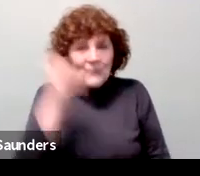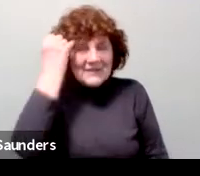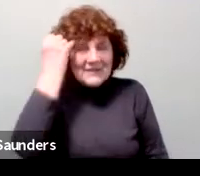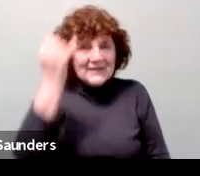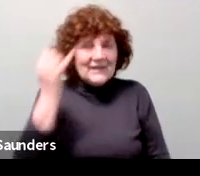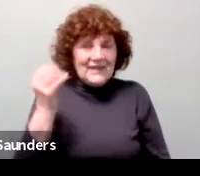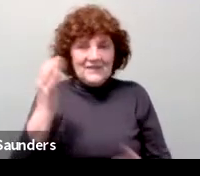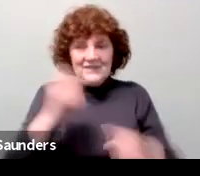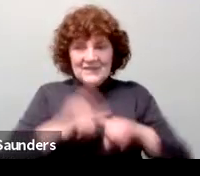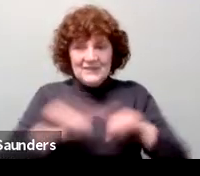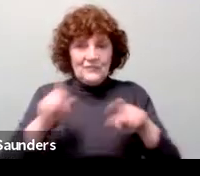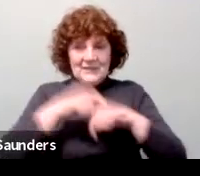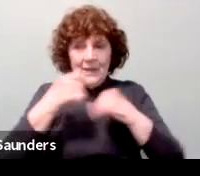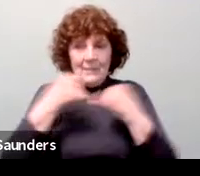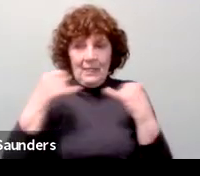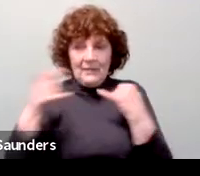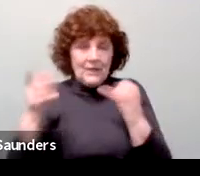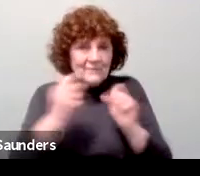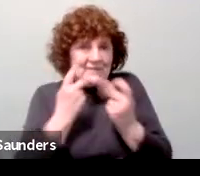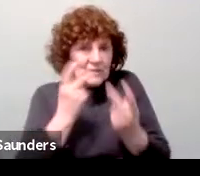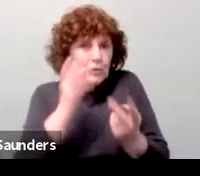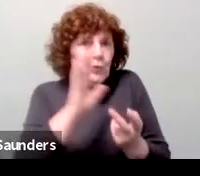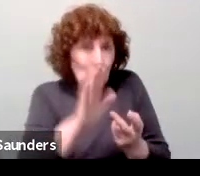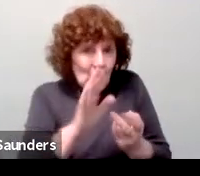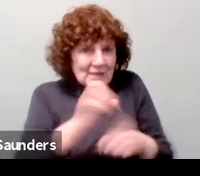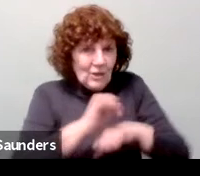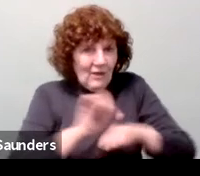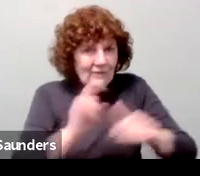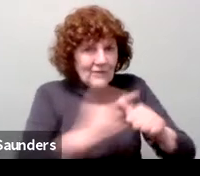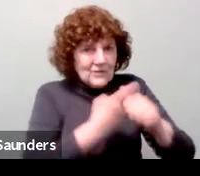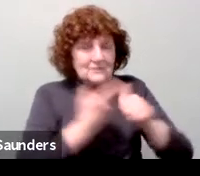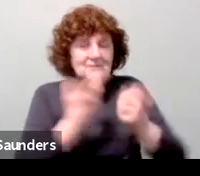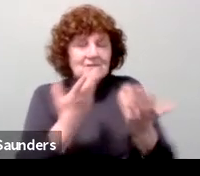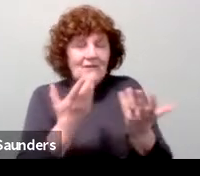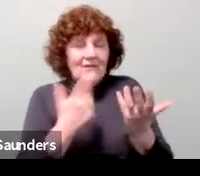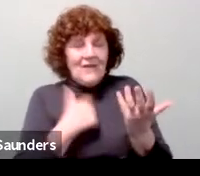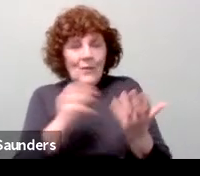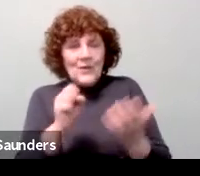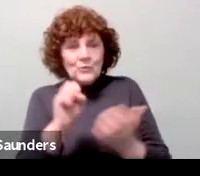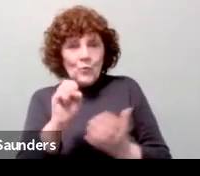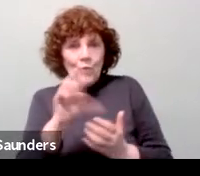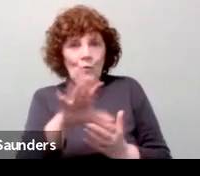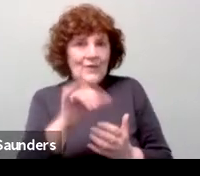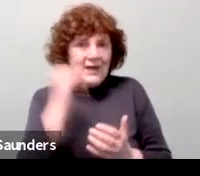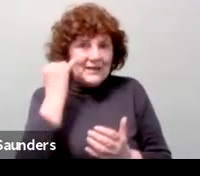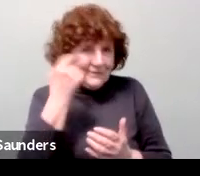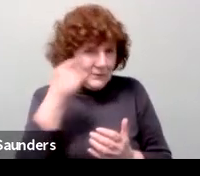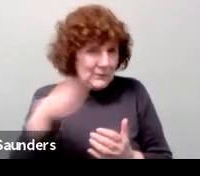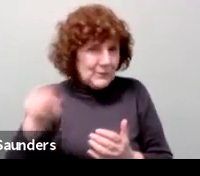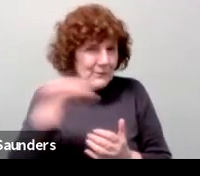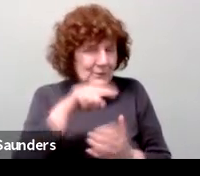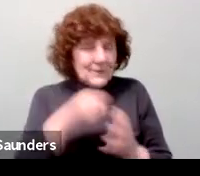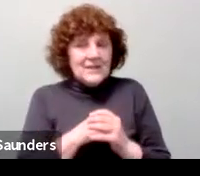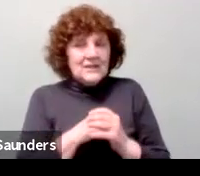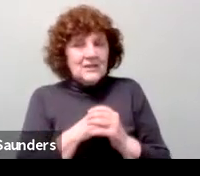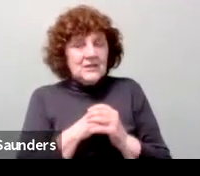timeline they would have come to your shul first. I want to posit for you that